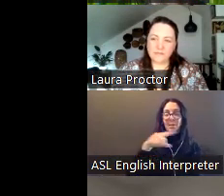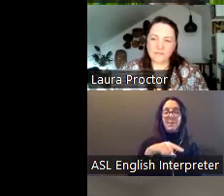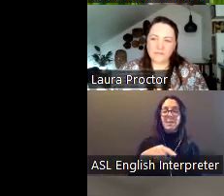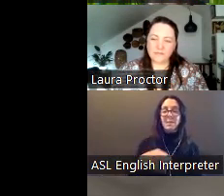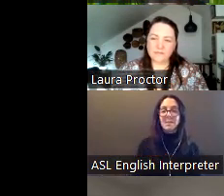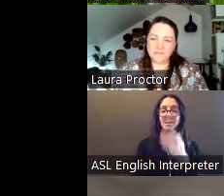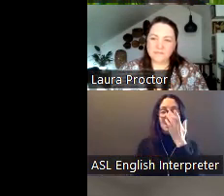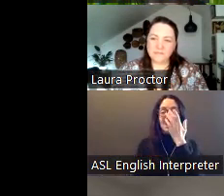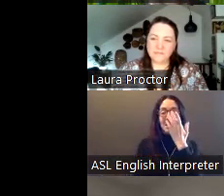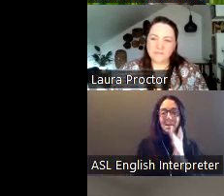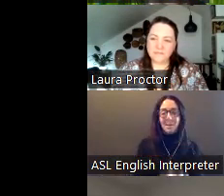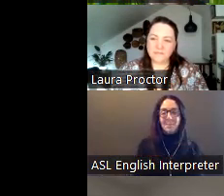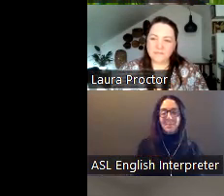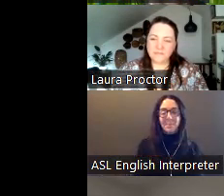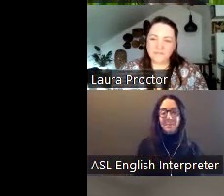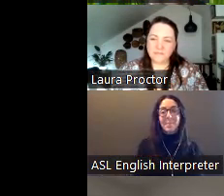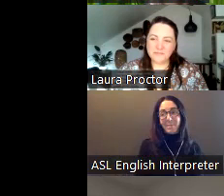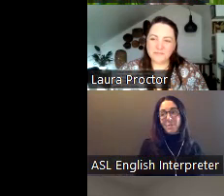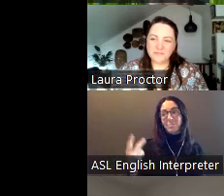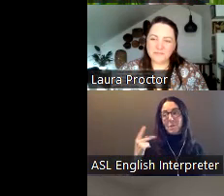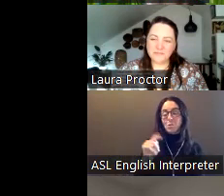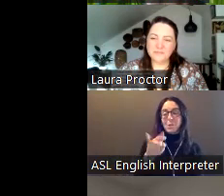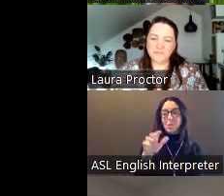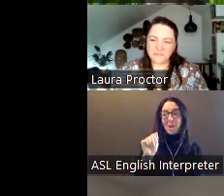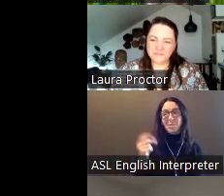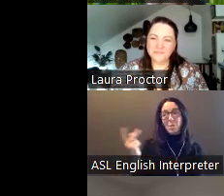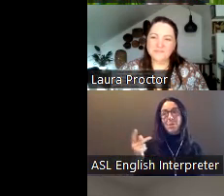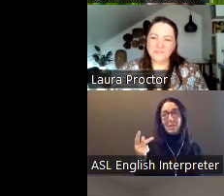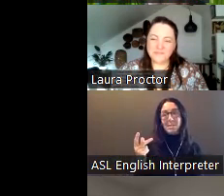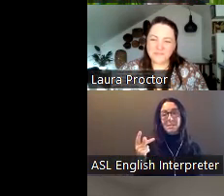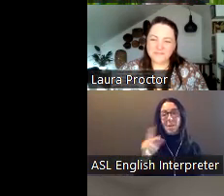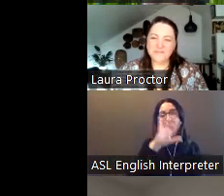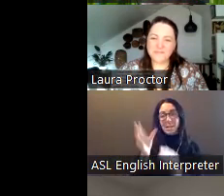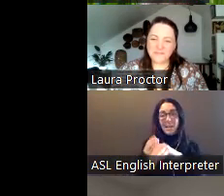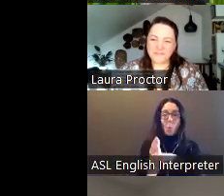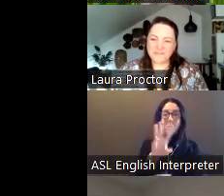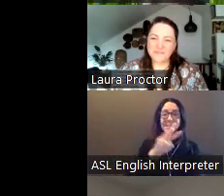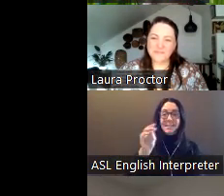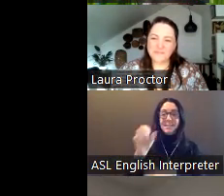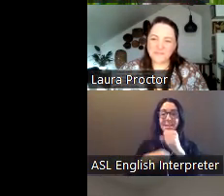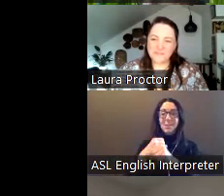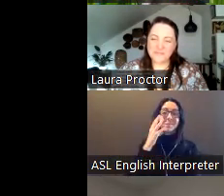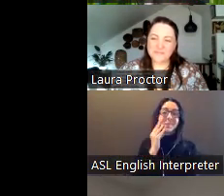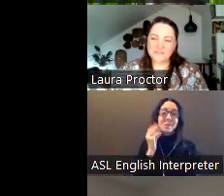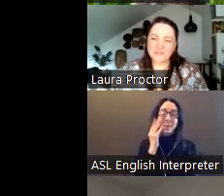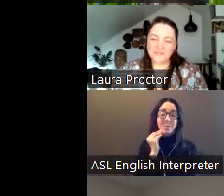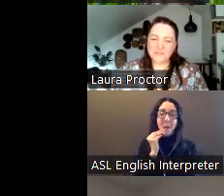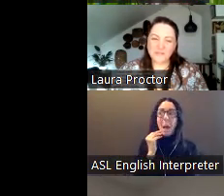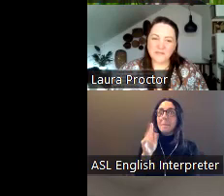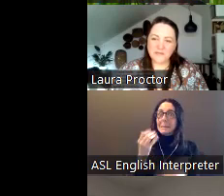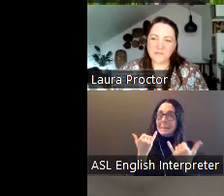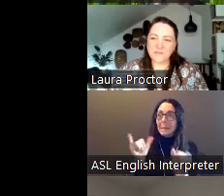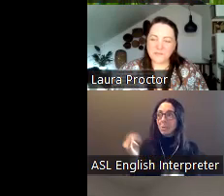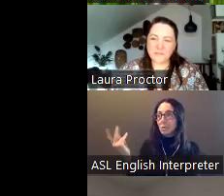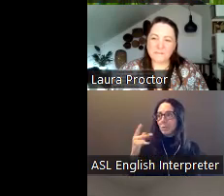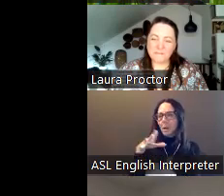speaking for Tricia and I, between the two of us, we have over 60 years of experience, and we learned and